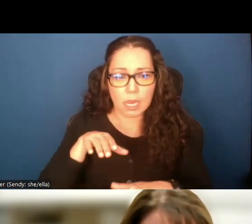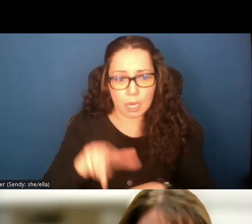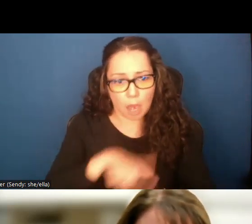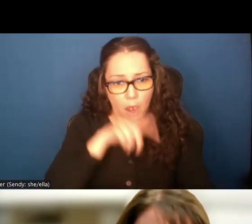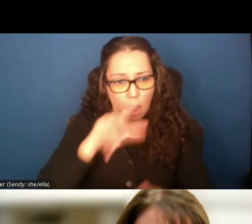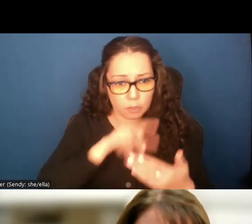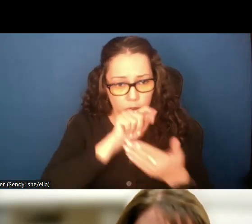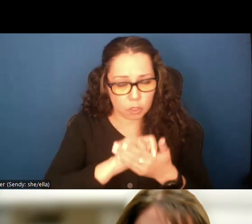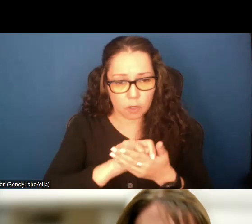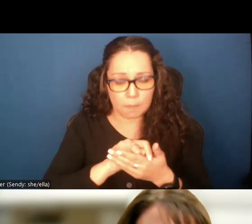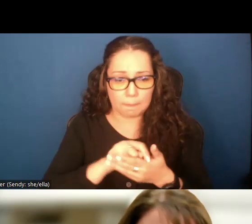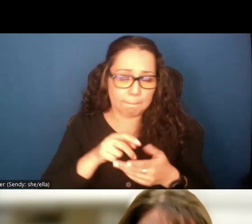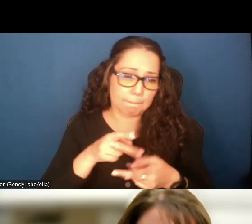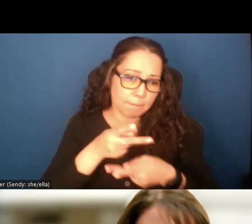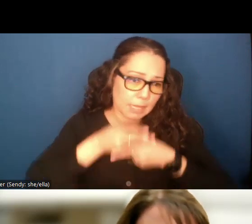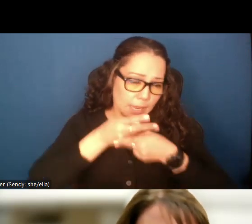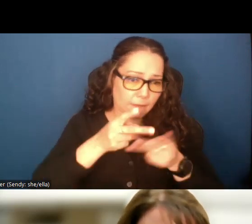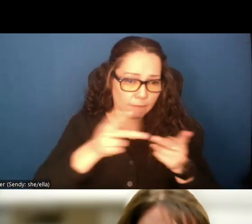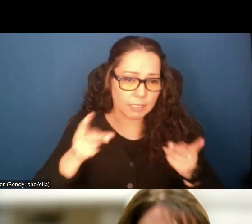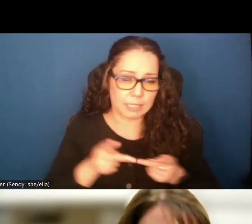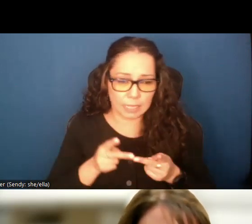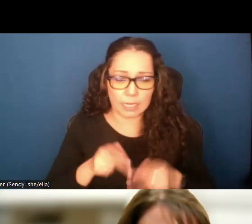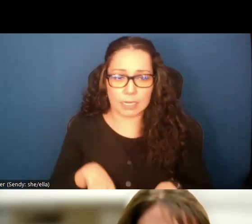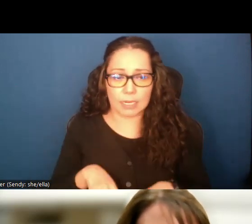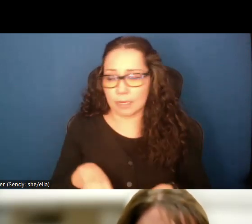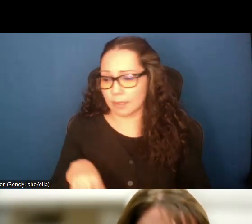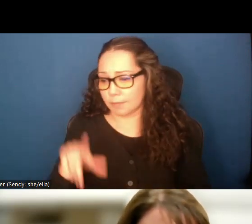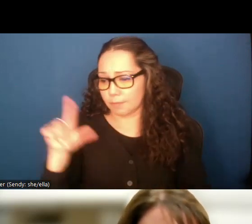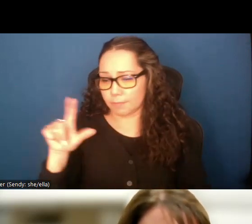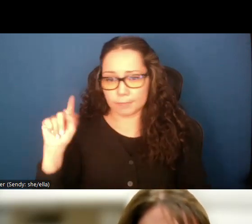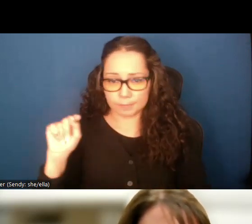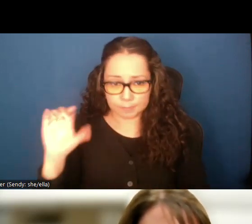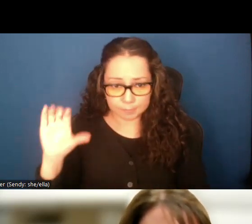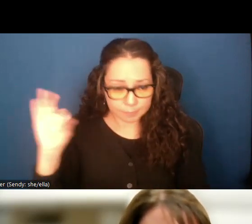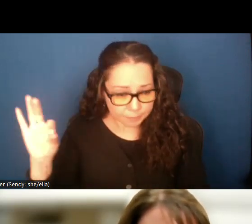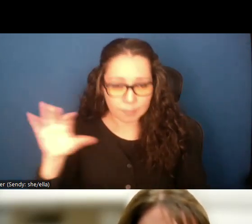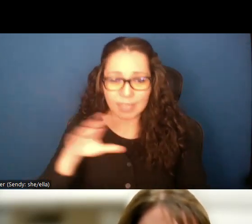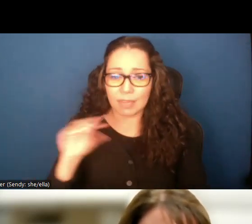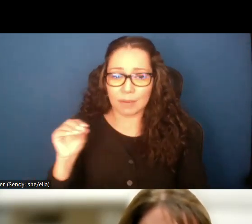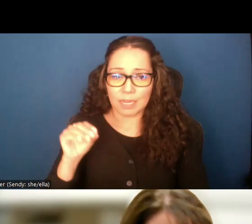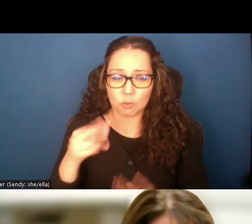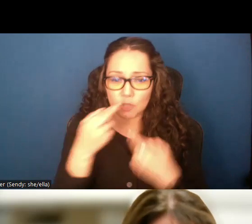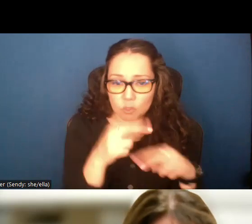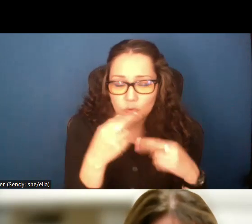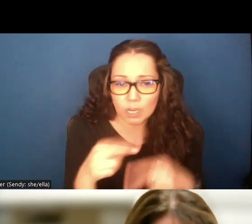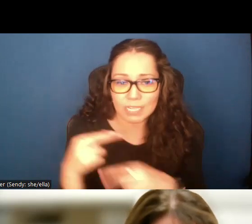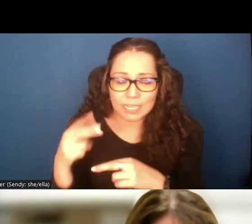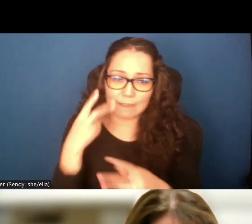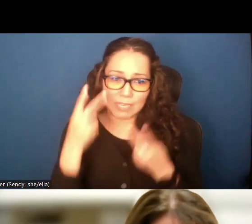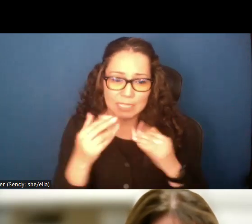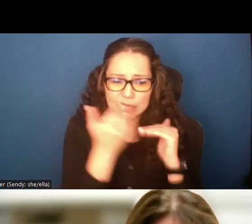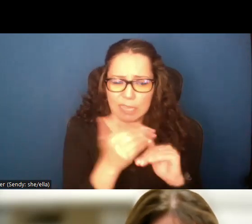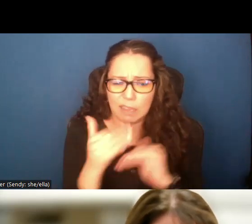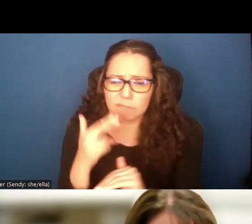and restricting visits to high risk people in long term care